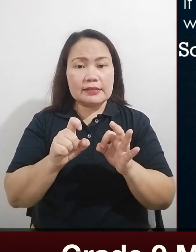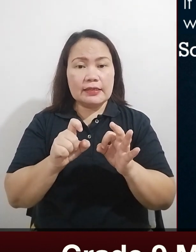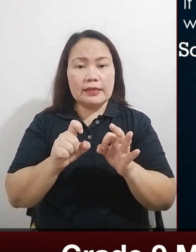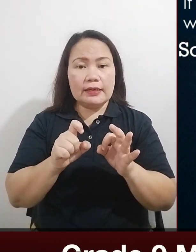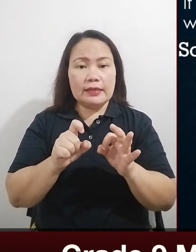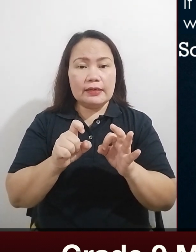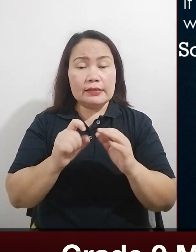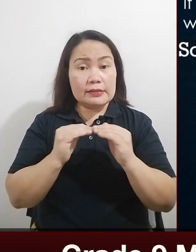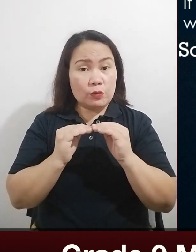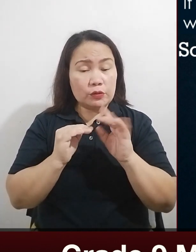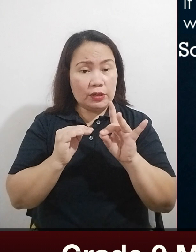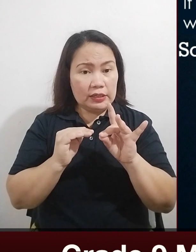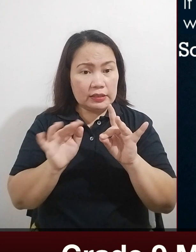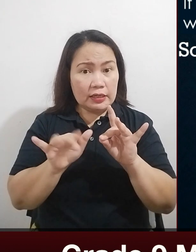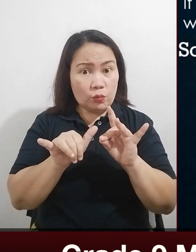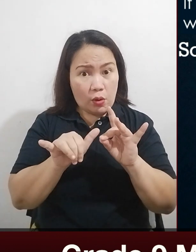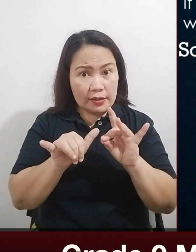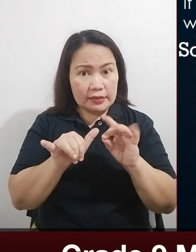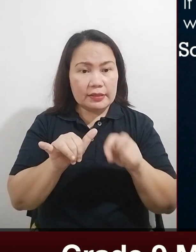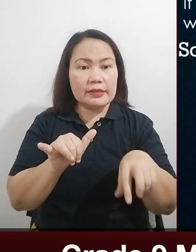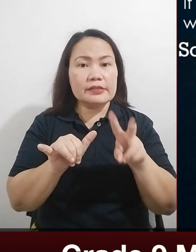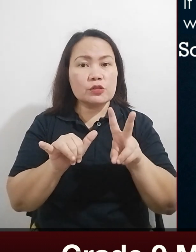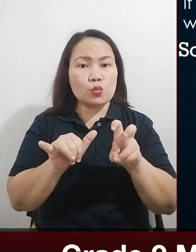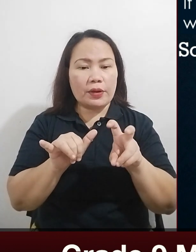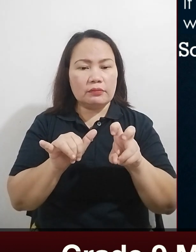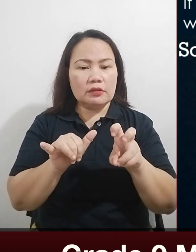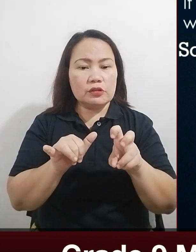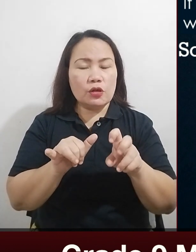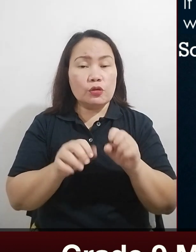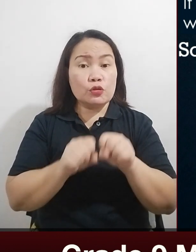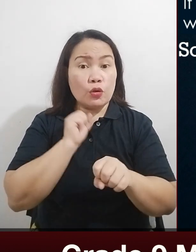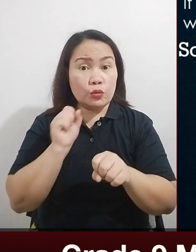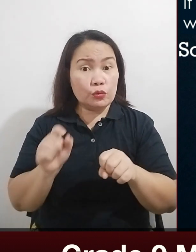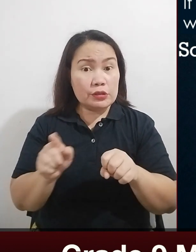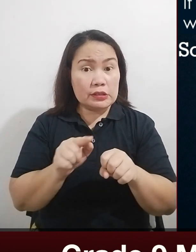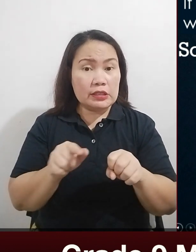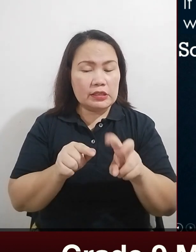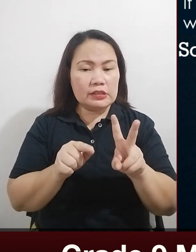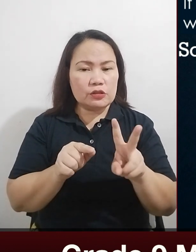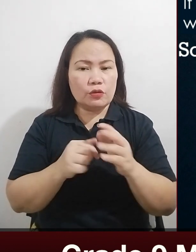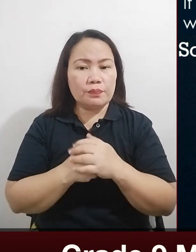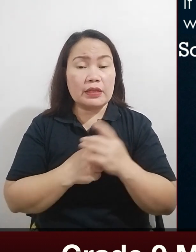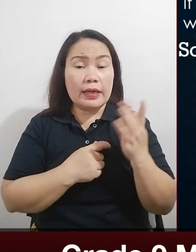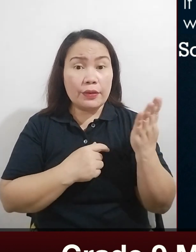x is 8 and y is 12. Okay? So, pag ganitong